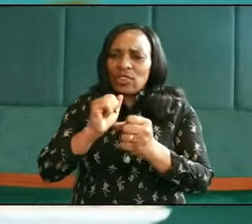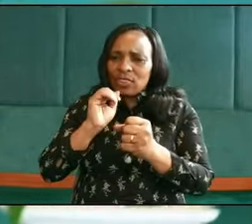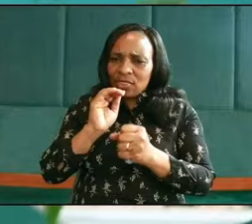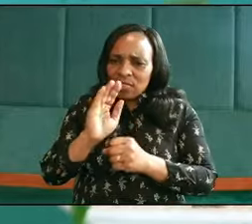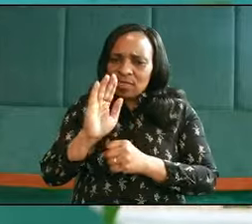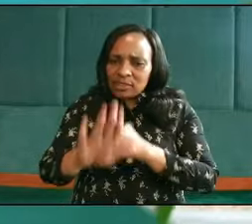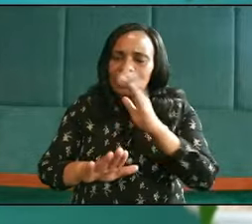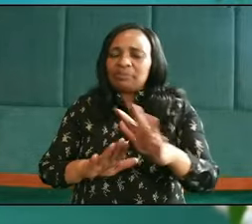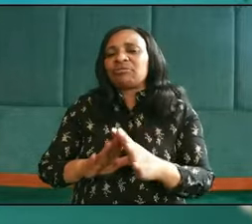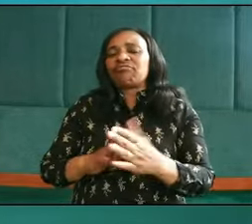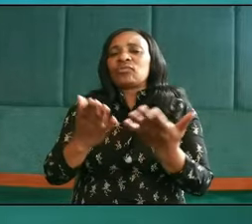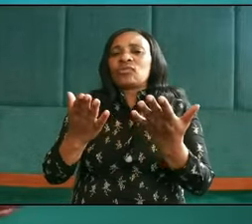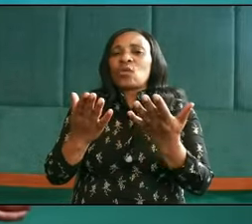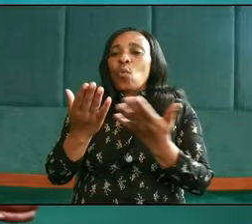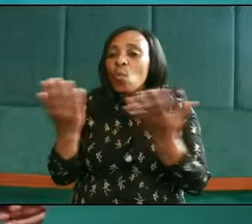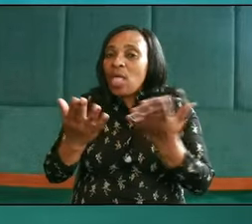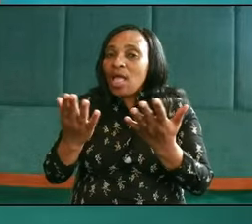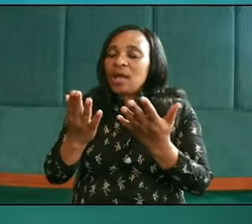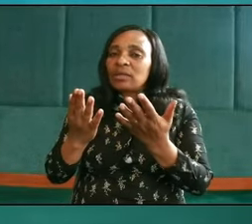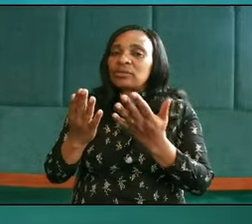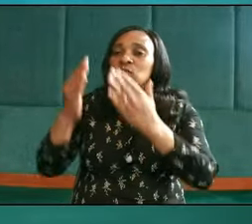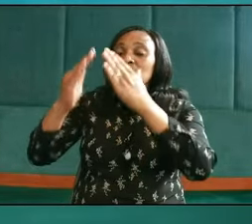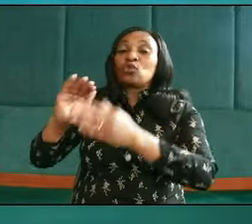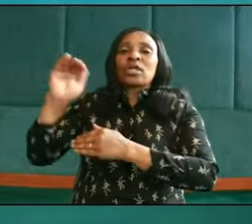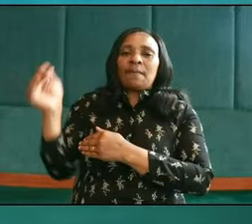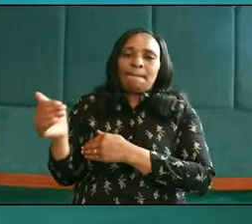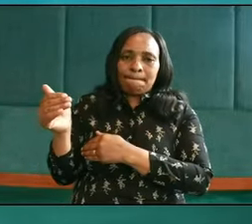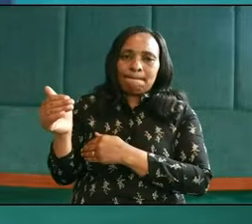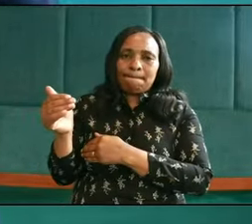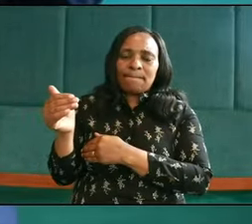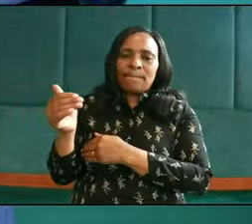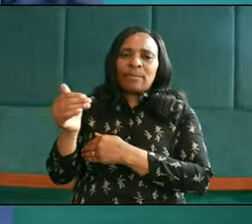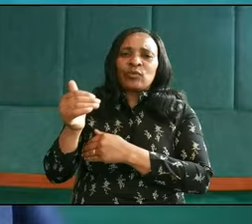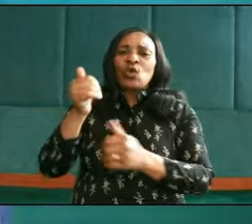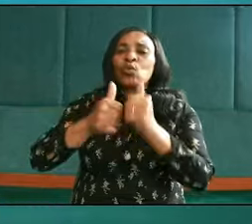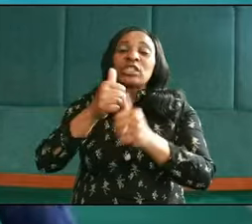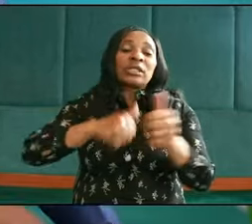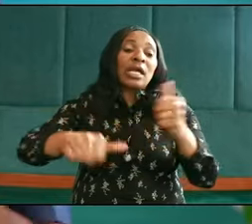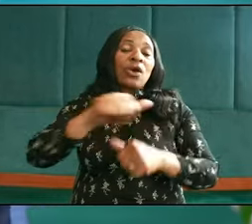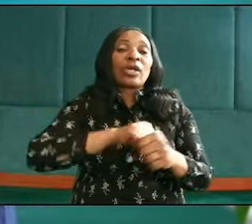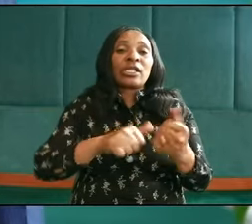steps to Jerusalem,